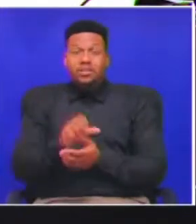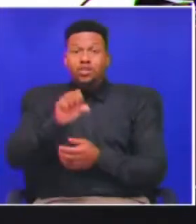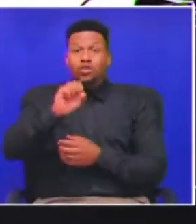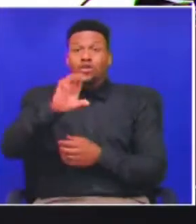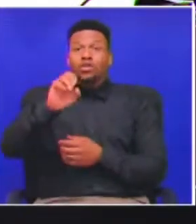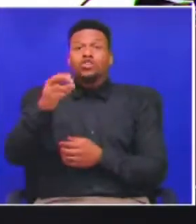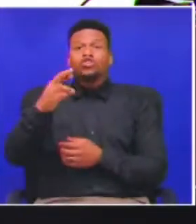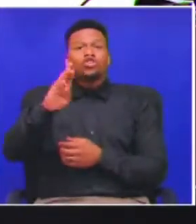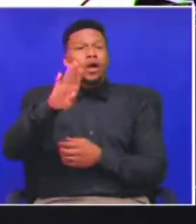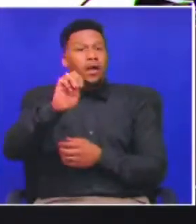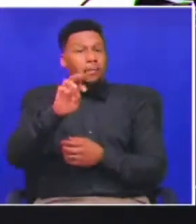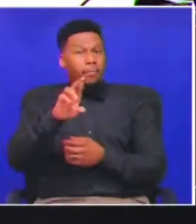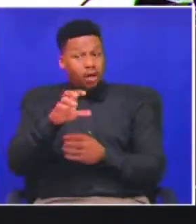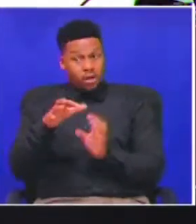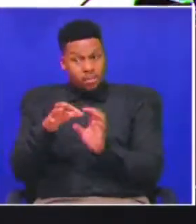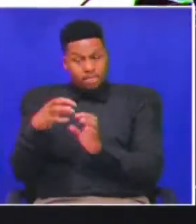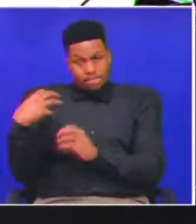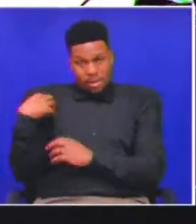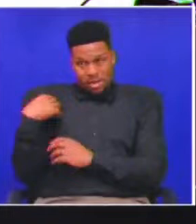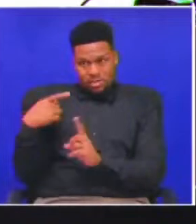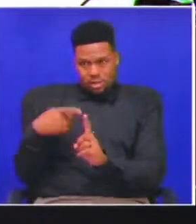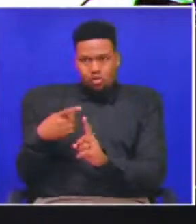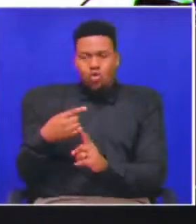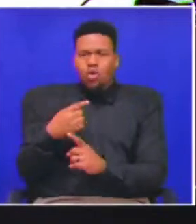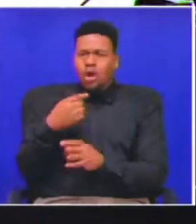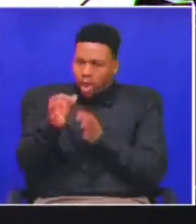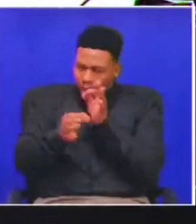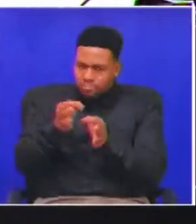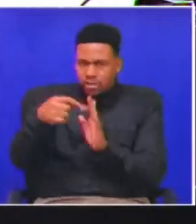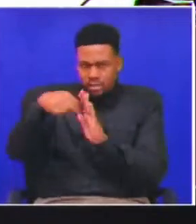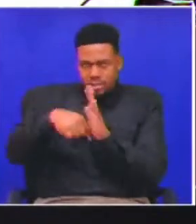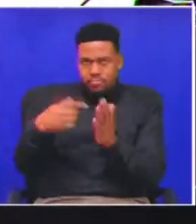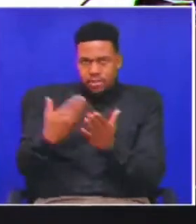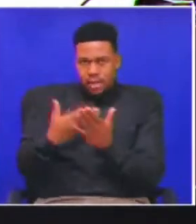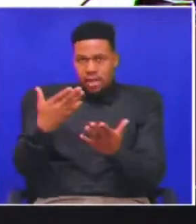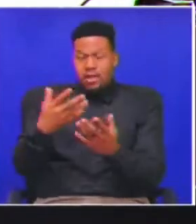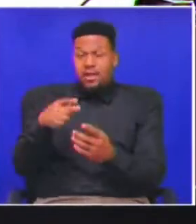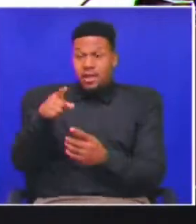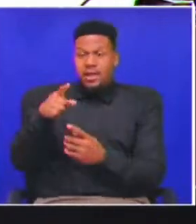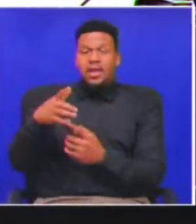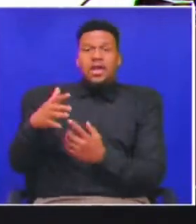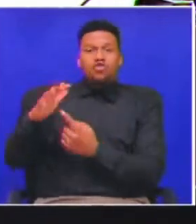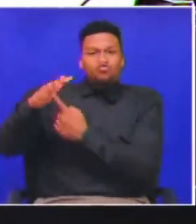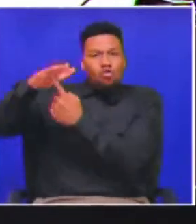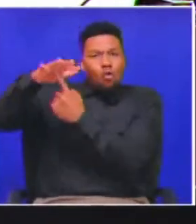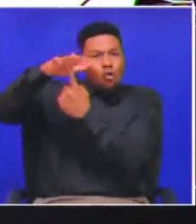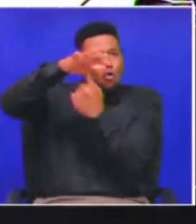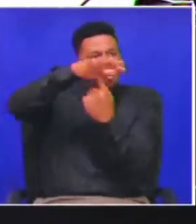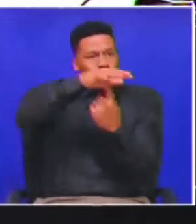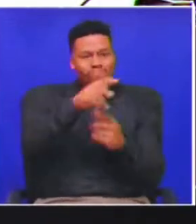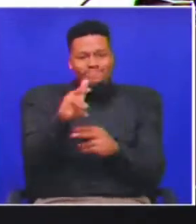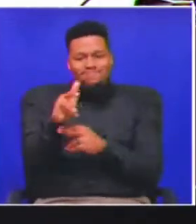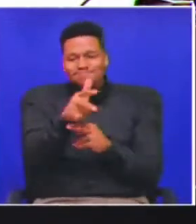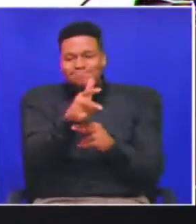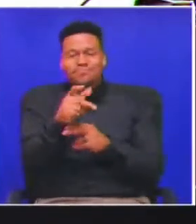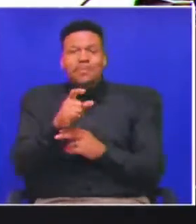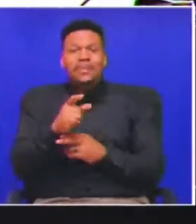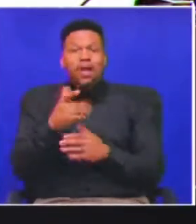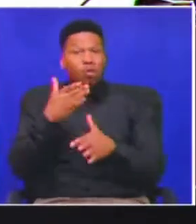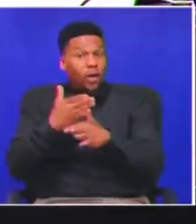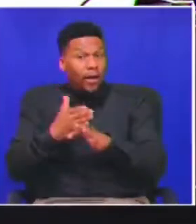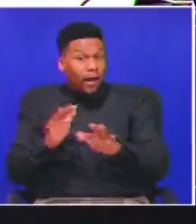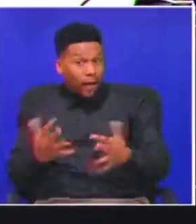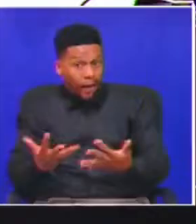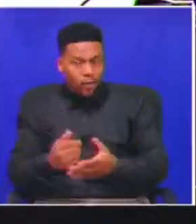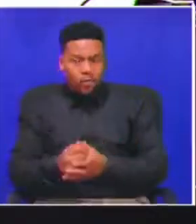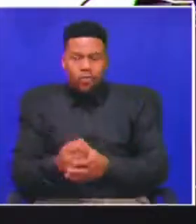of these drones has been most effective. They are also using body cameras in creating a